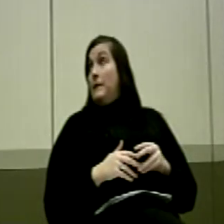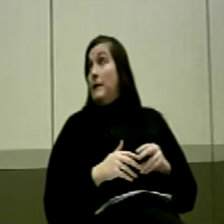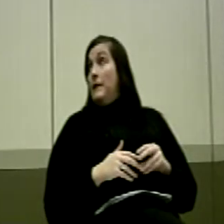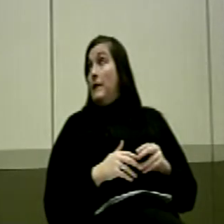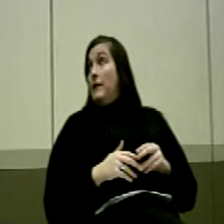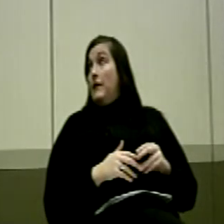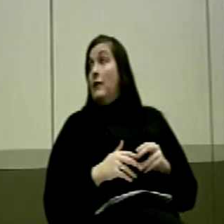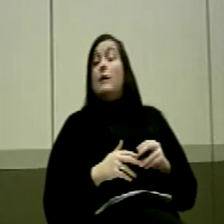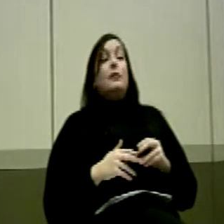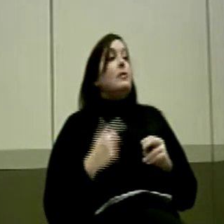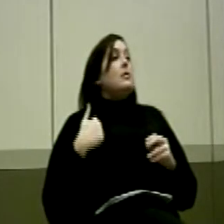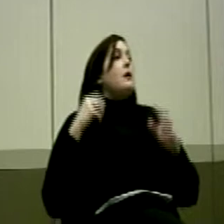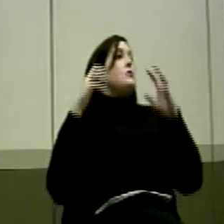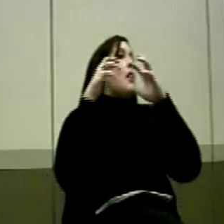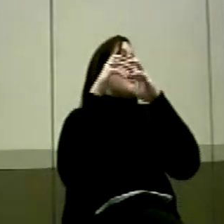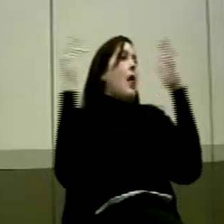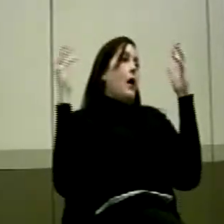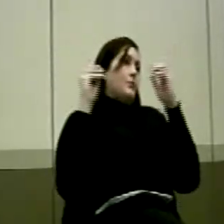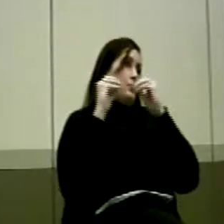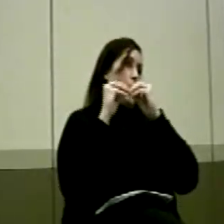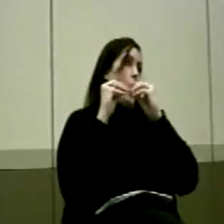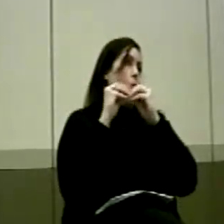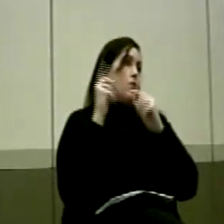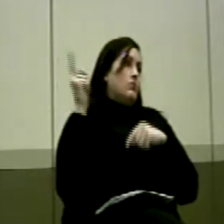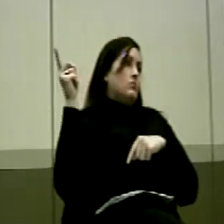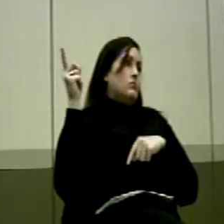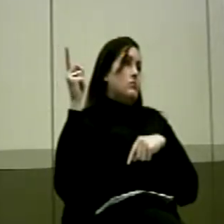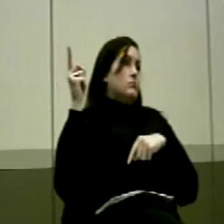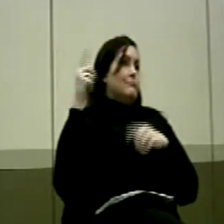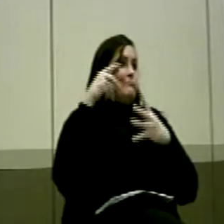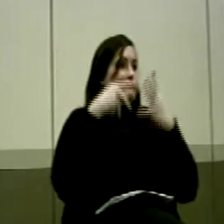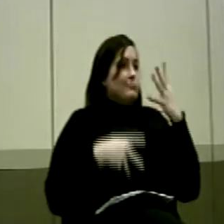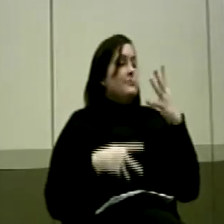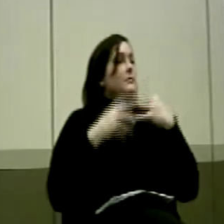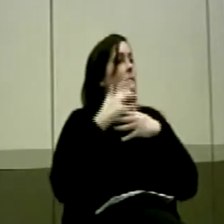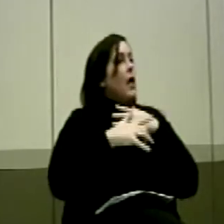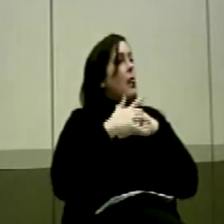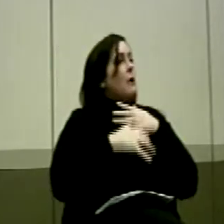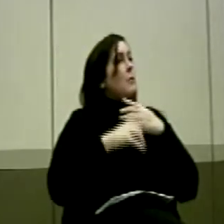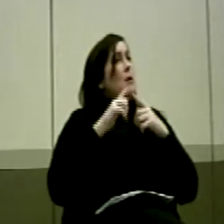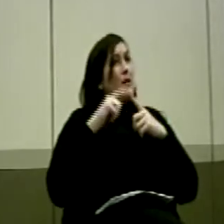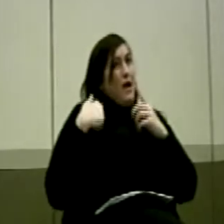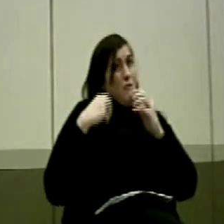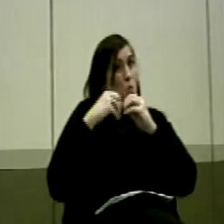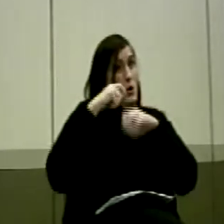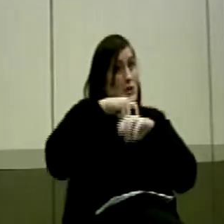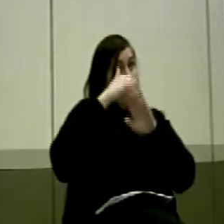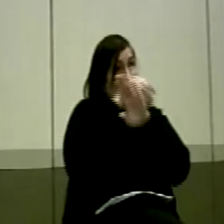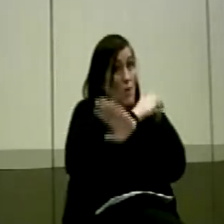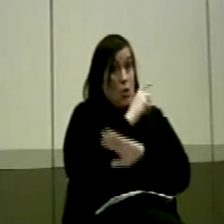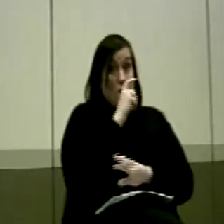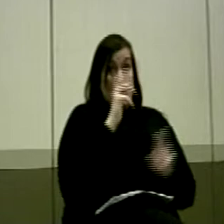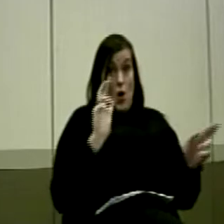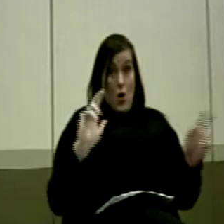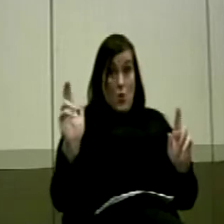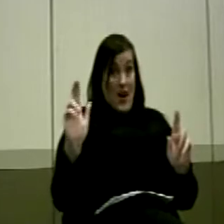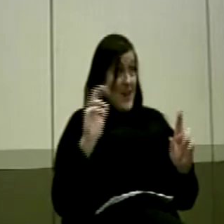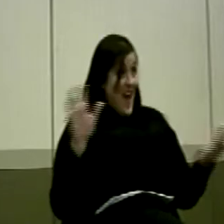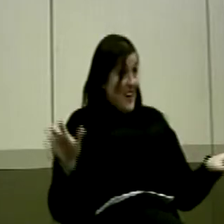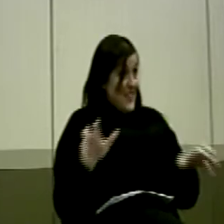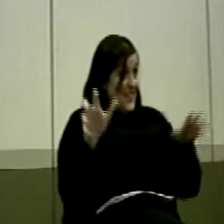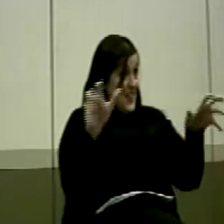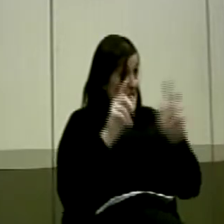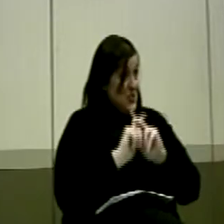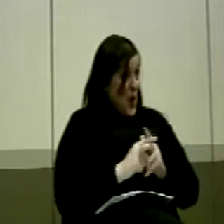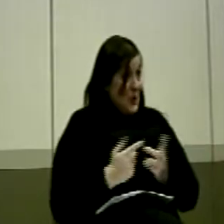mean, I know I want to. I've got a little bit more time here before lunch, and you guys ready to do just some activities or something? Yeah, tired of listening to me just stand